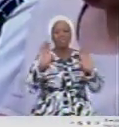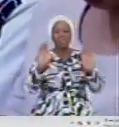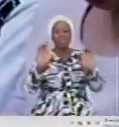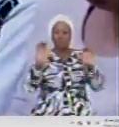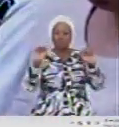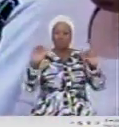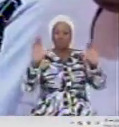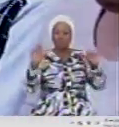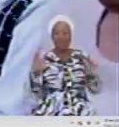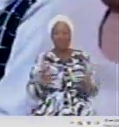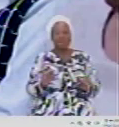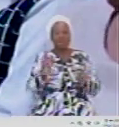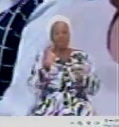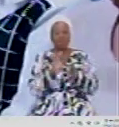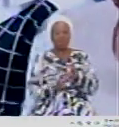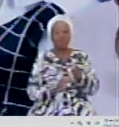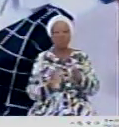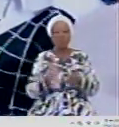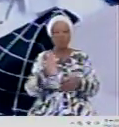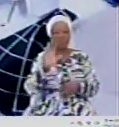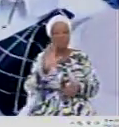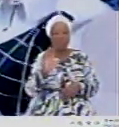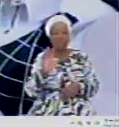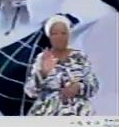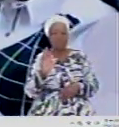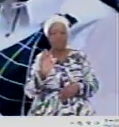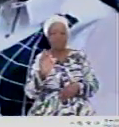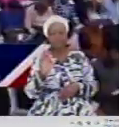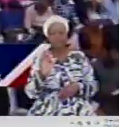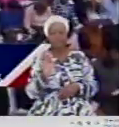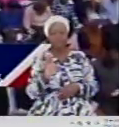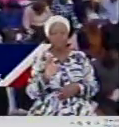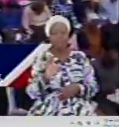verse 29. Acts chapter 5,